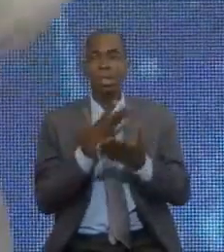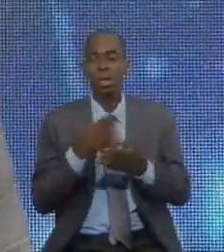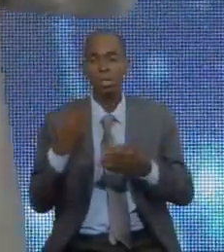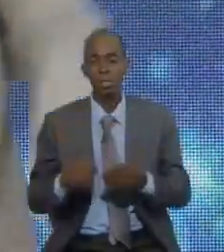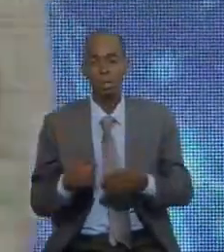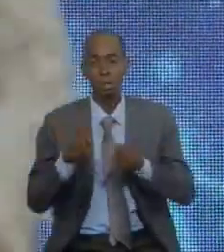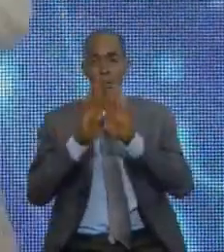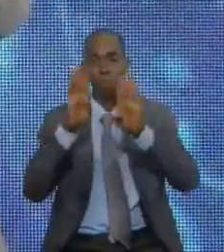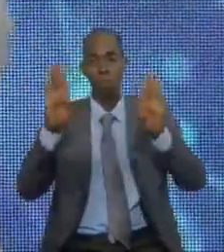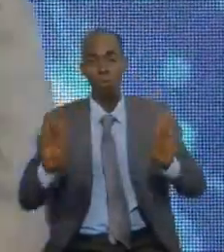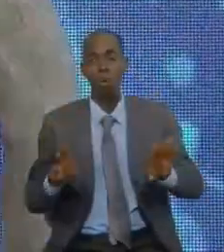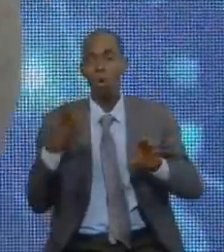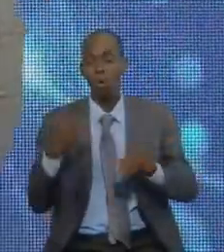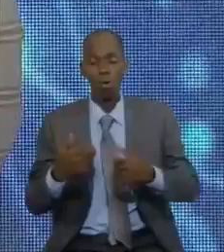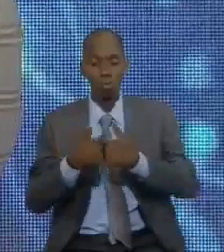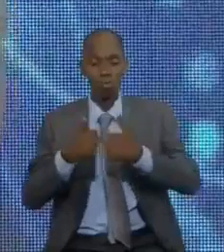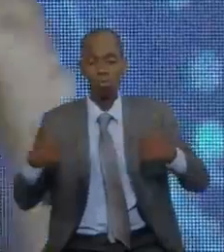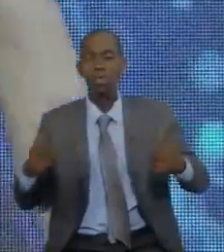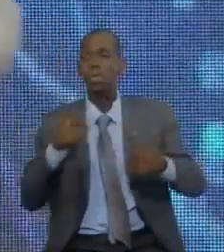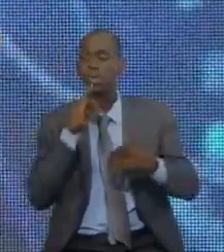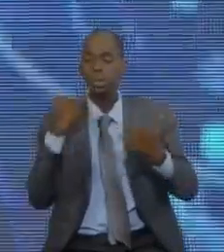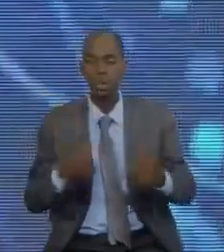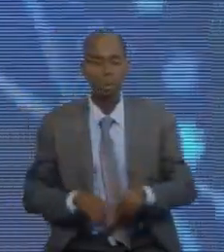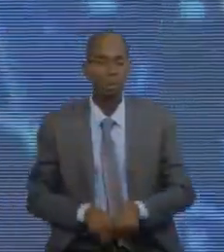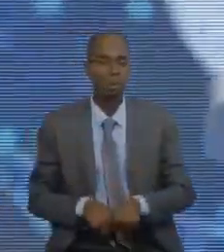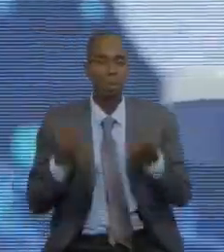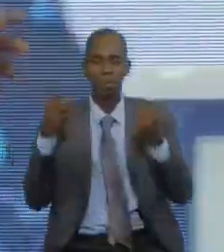separation between you and God is broken down.